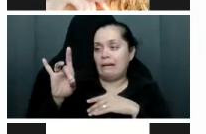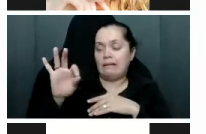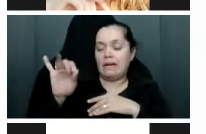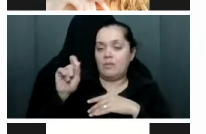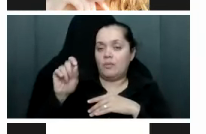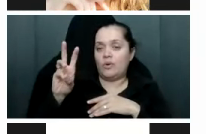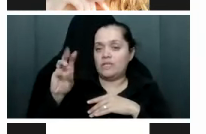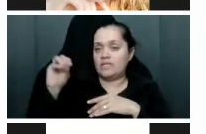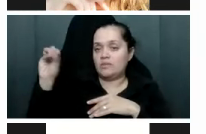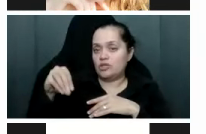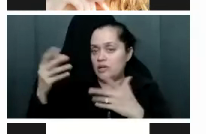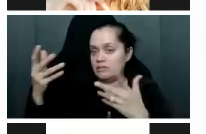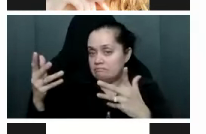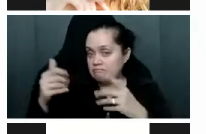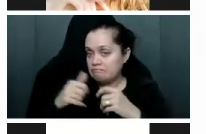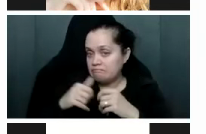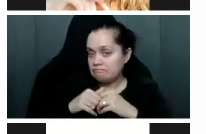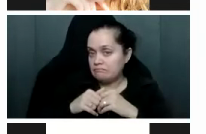89.6%?